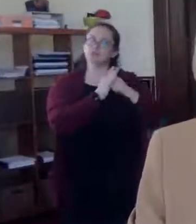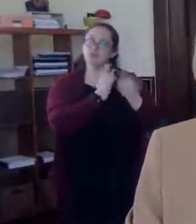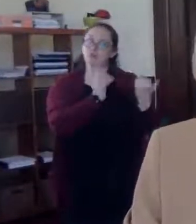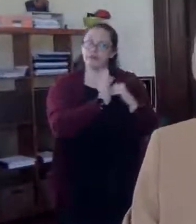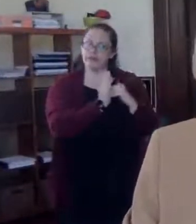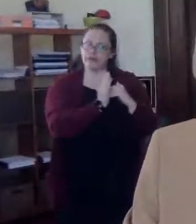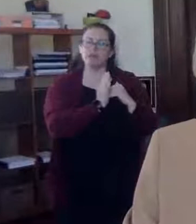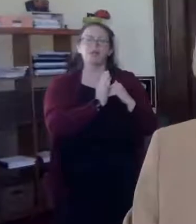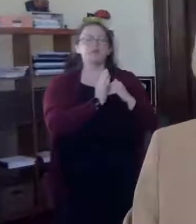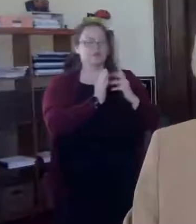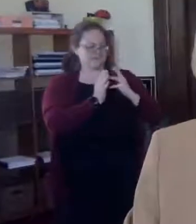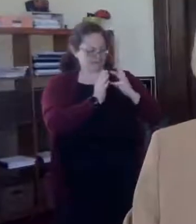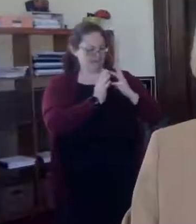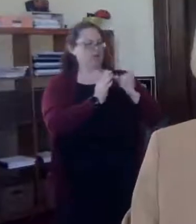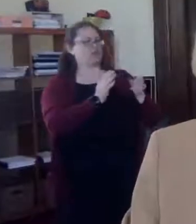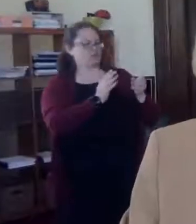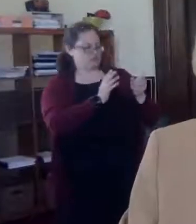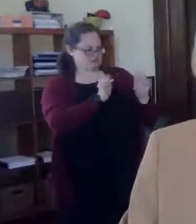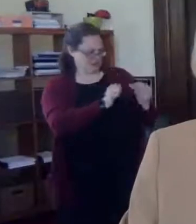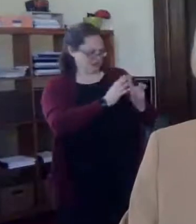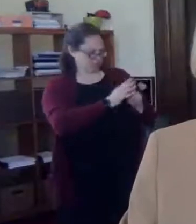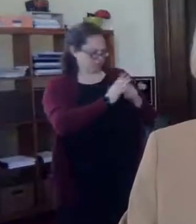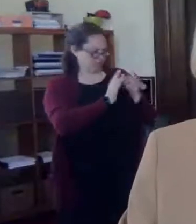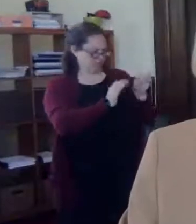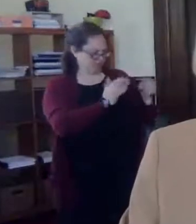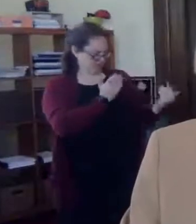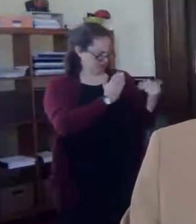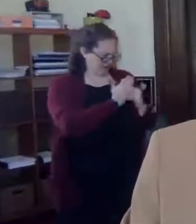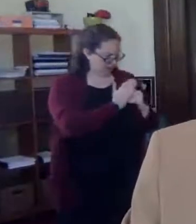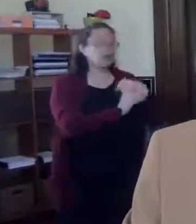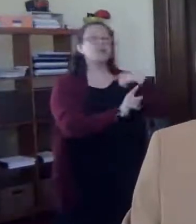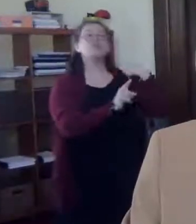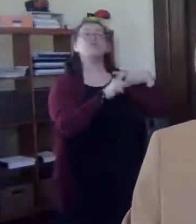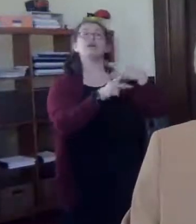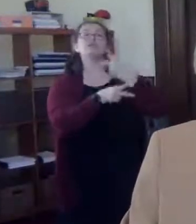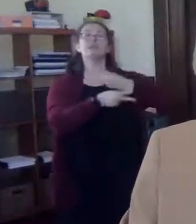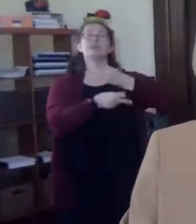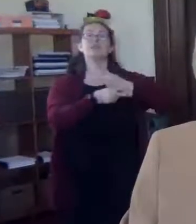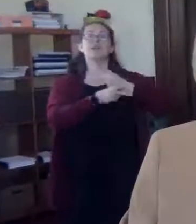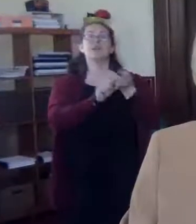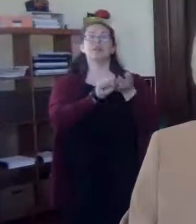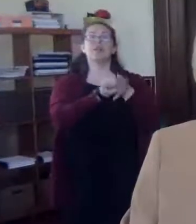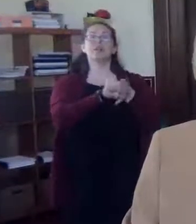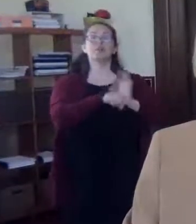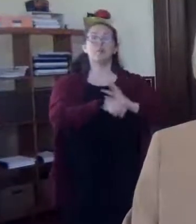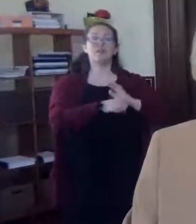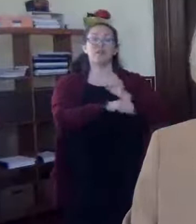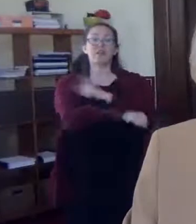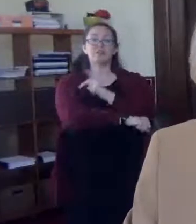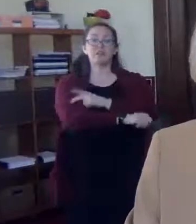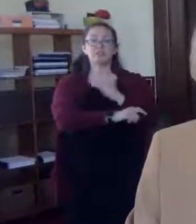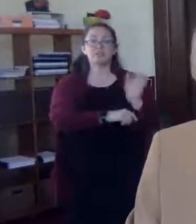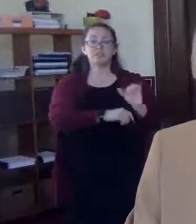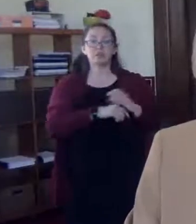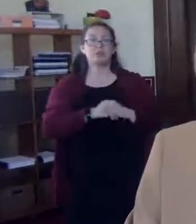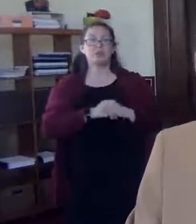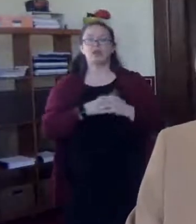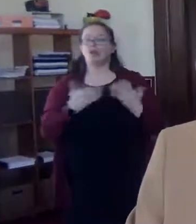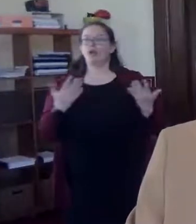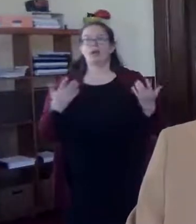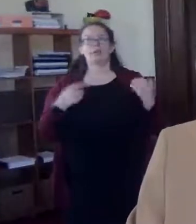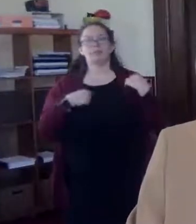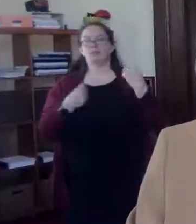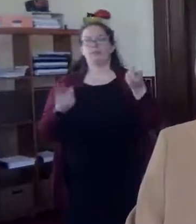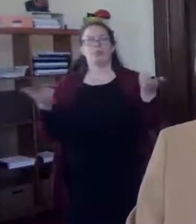And so all of those things have to fall in place, and testing is really the critical thing. Right now, we have been unable to